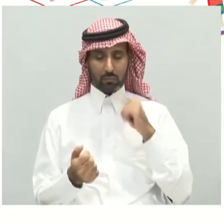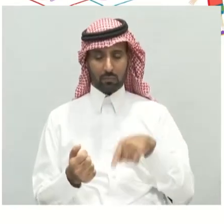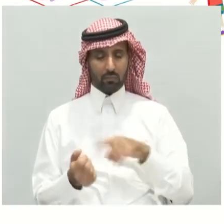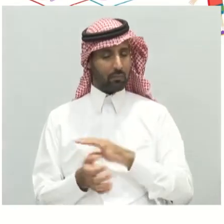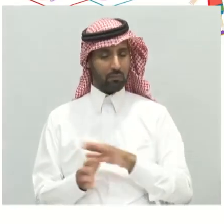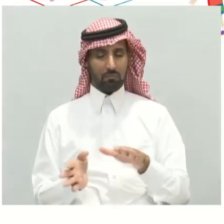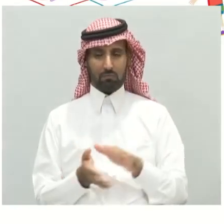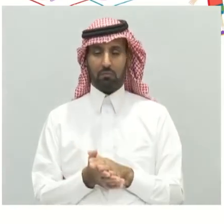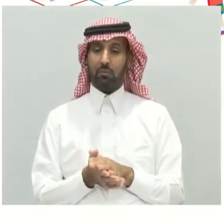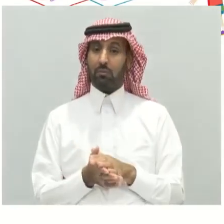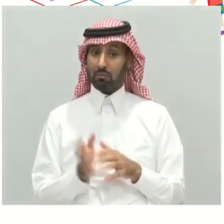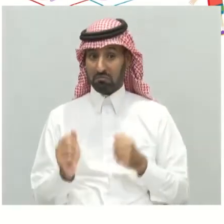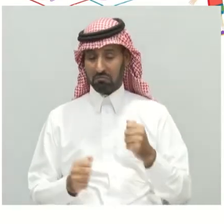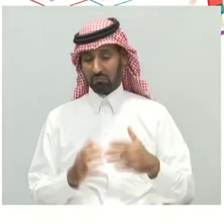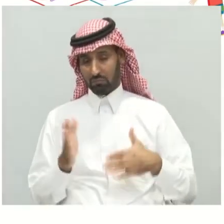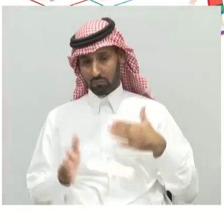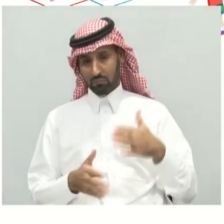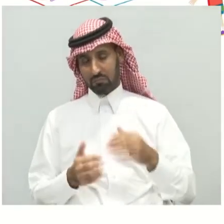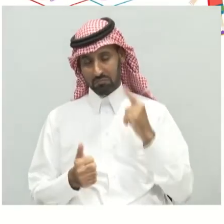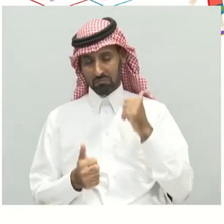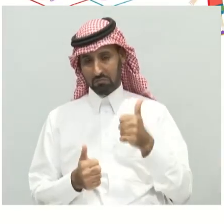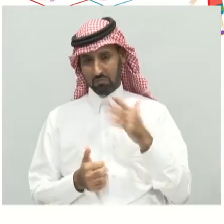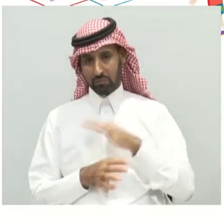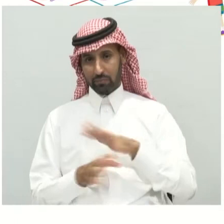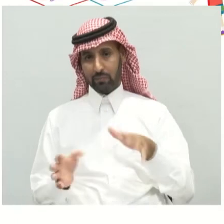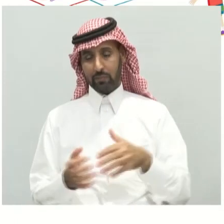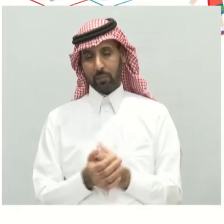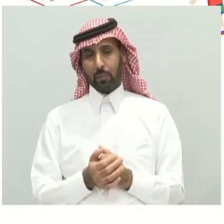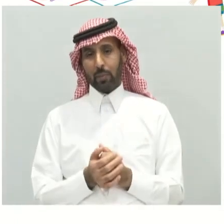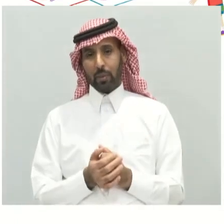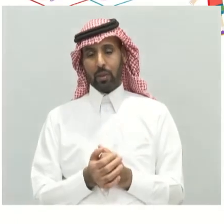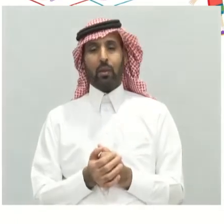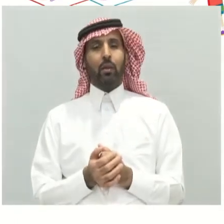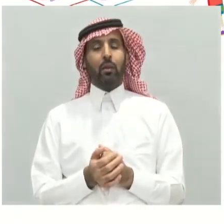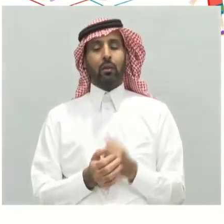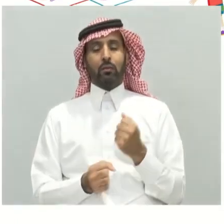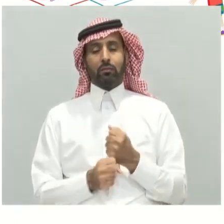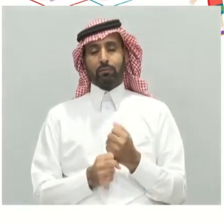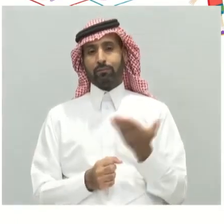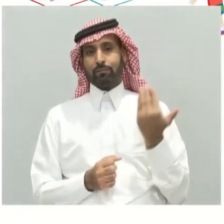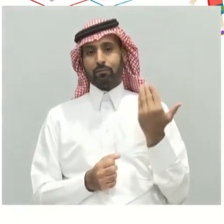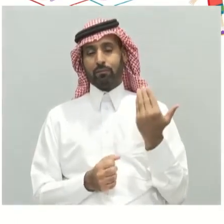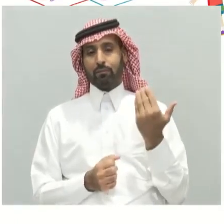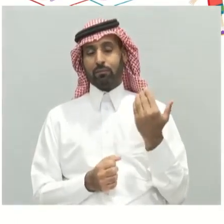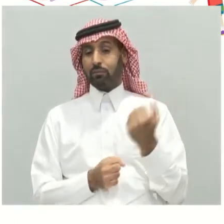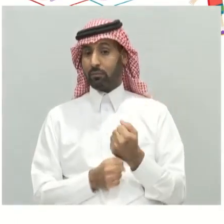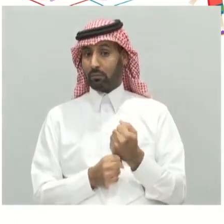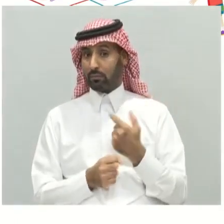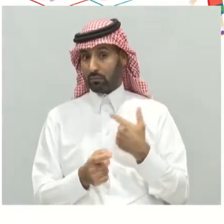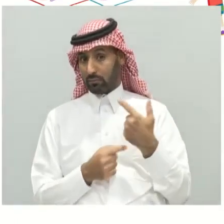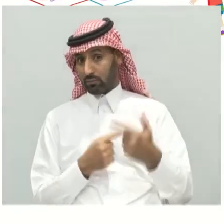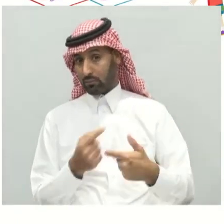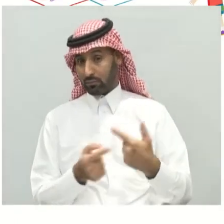lessons. I swim. I don't have lessons anymore. Things I did not used to do. I did not used